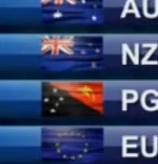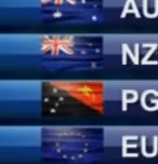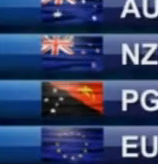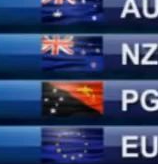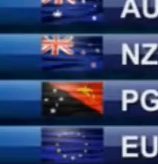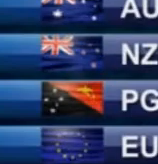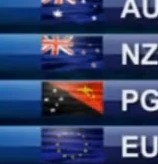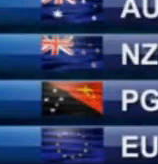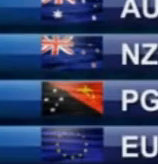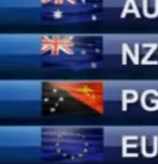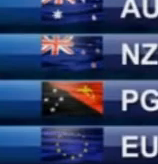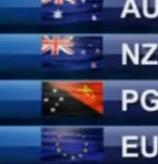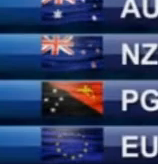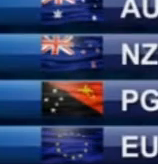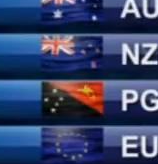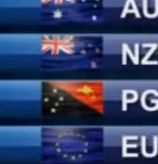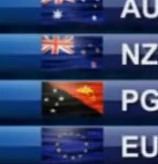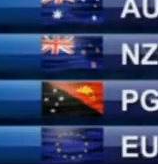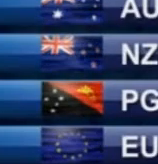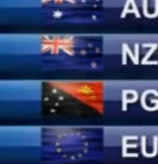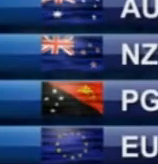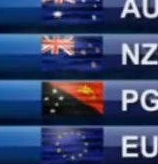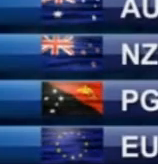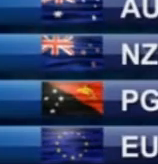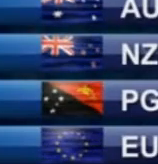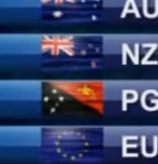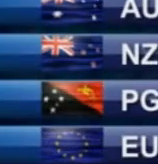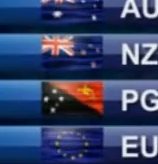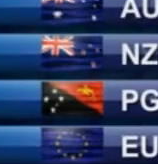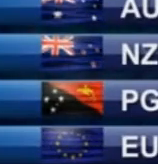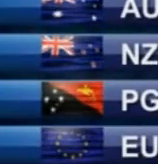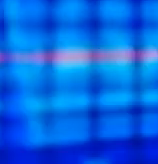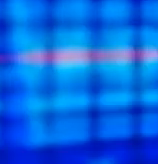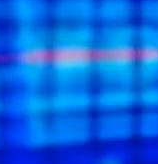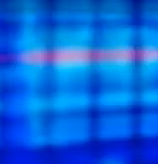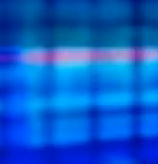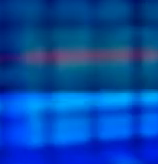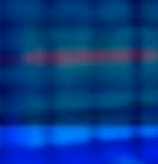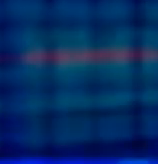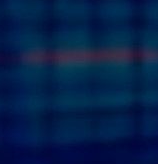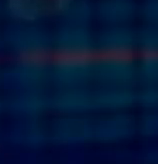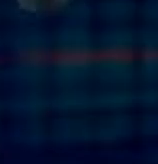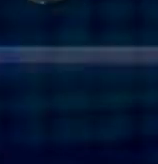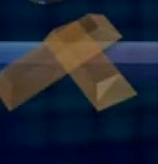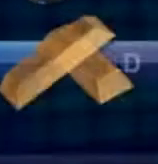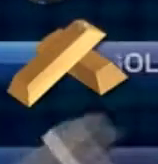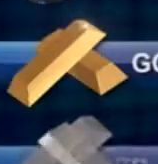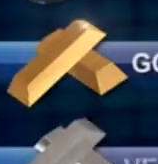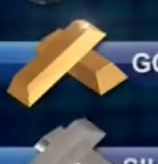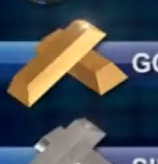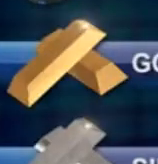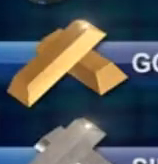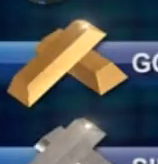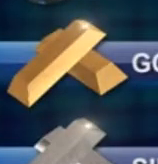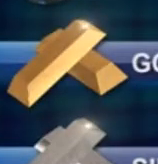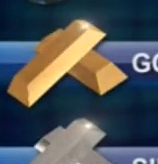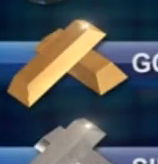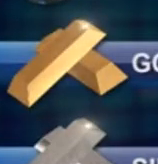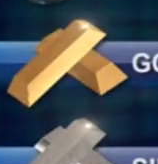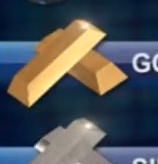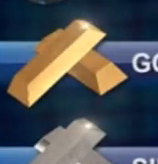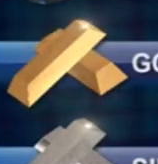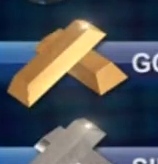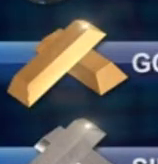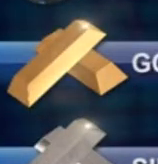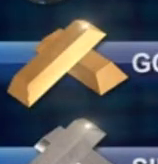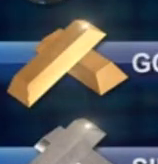dollar, dropped in value. Looking at commodities, the crude oil price rose to just